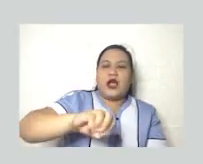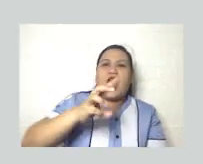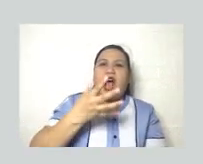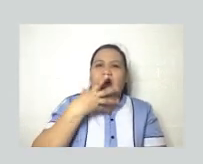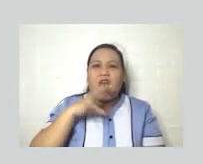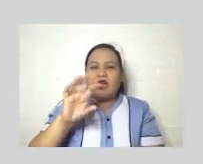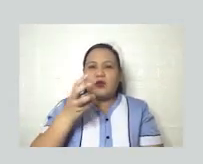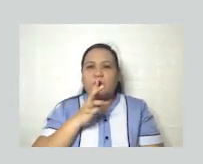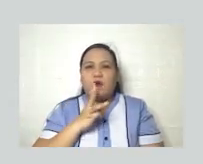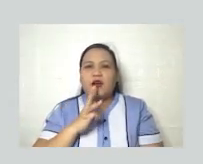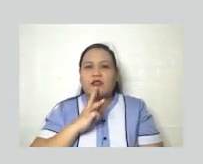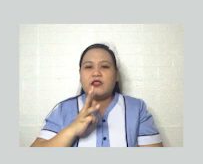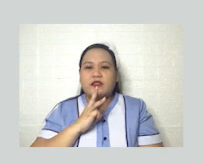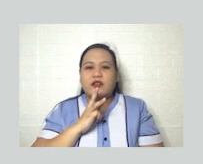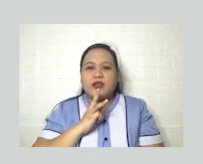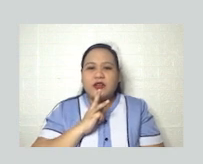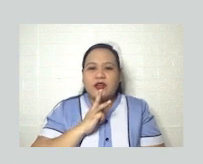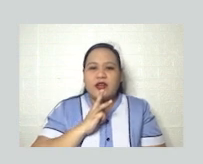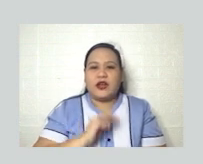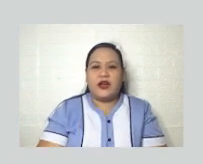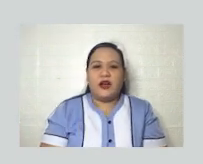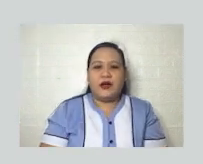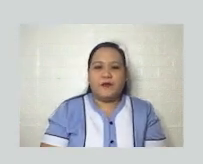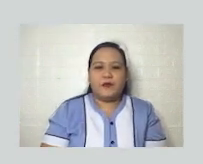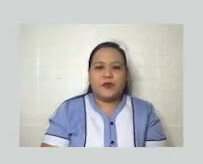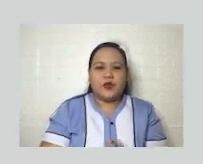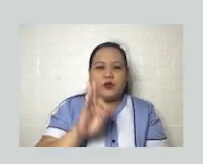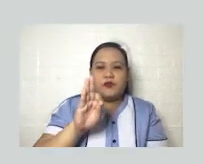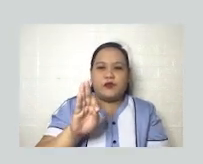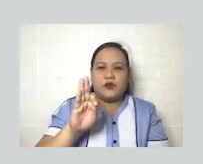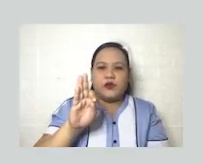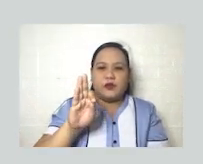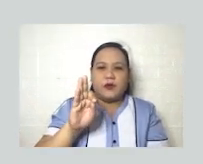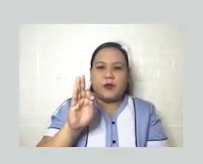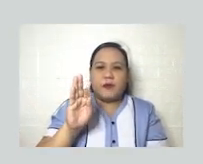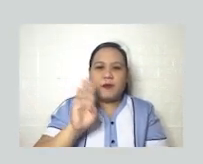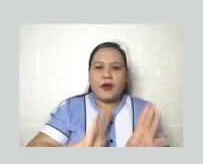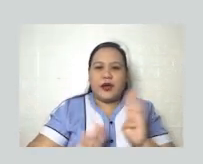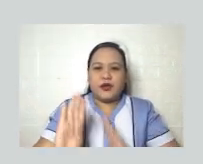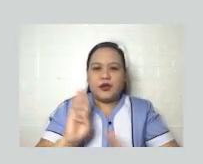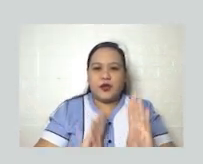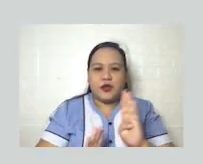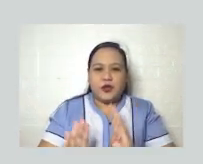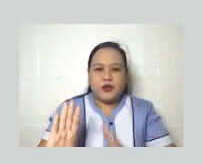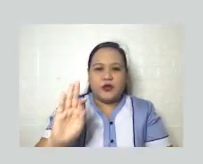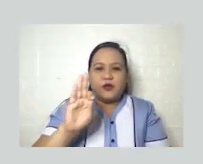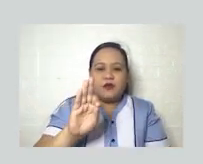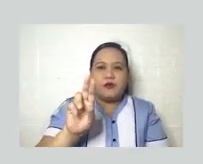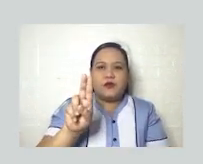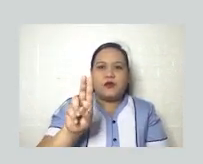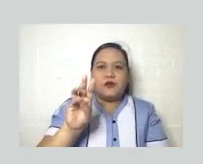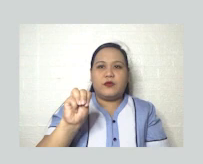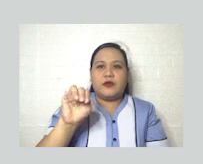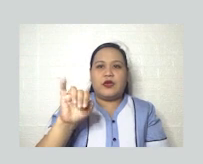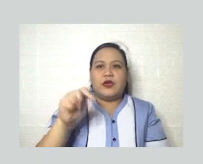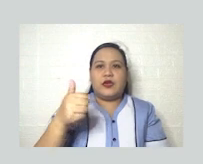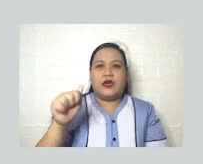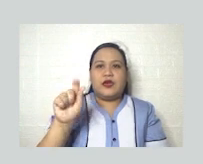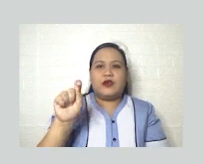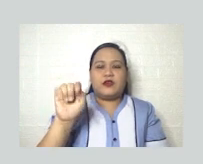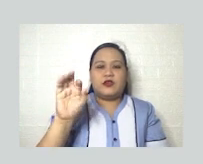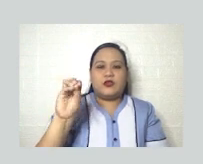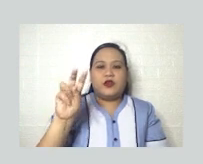water on the soil, solarization, biofumigation, and chemical treatment.